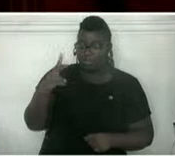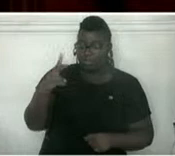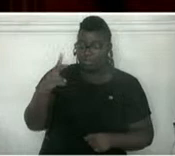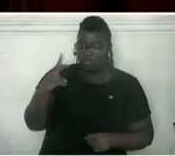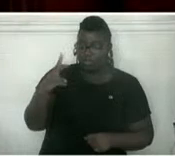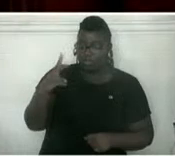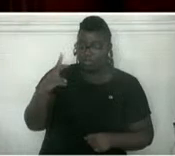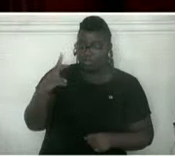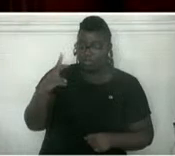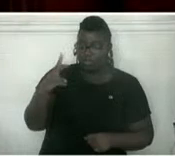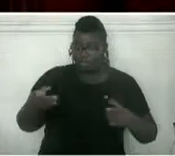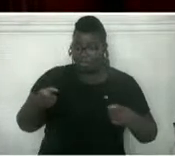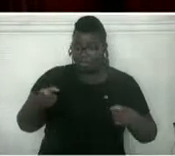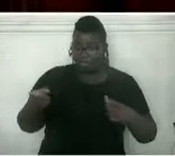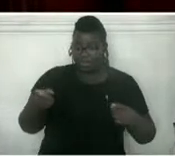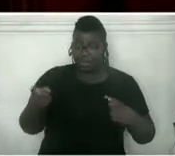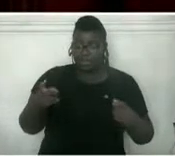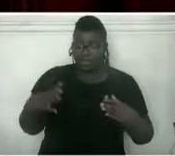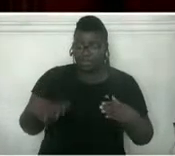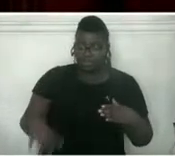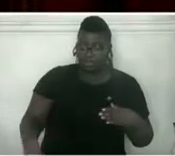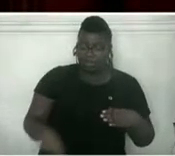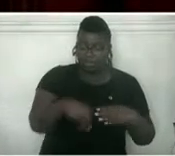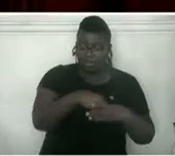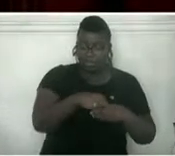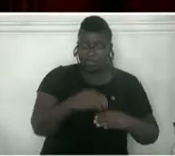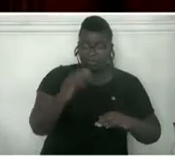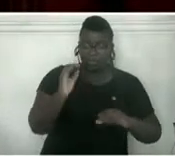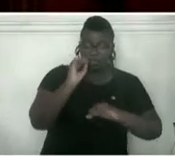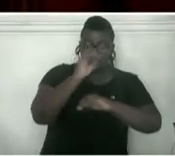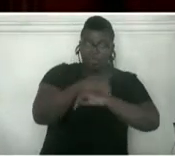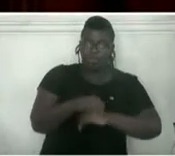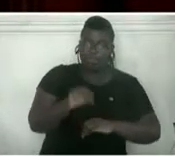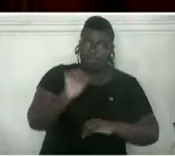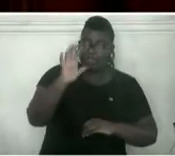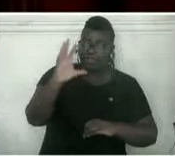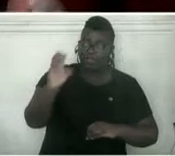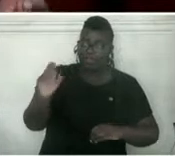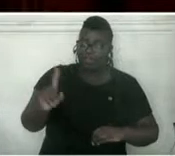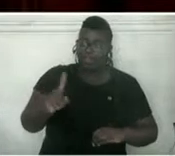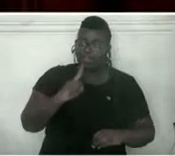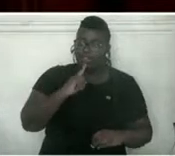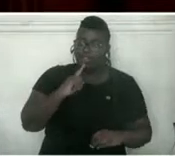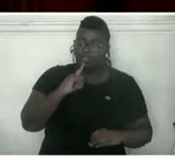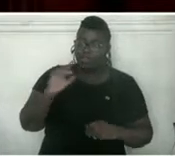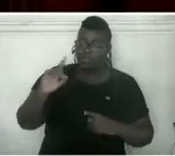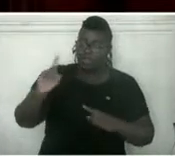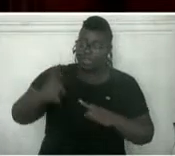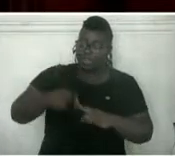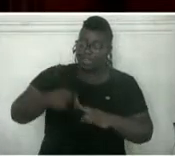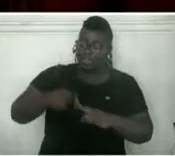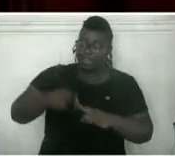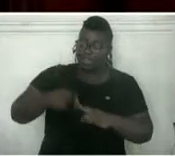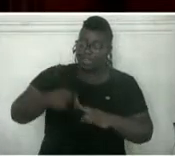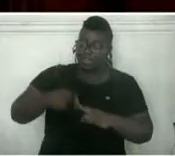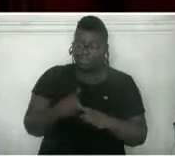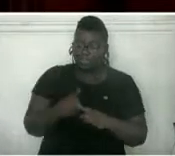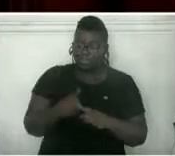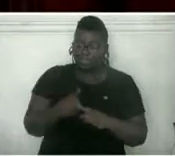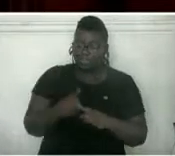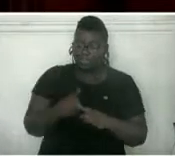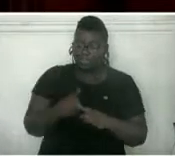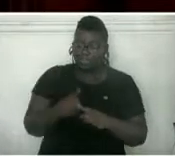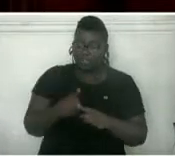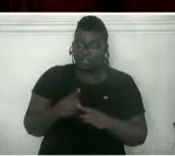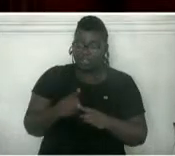to accommodate more than 15,000 learners, extra learners, and that took us to